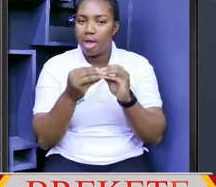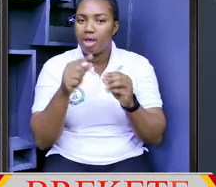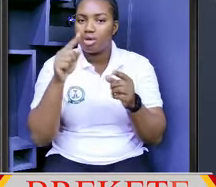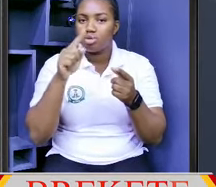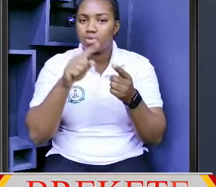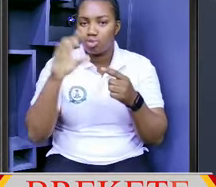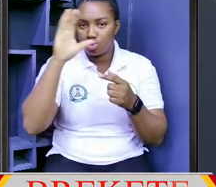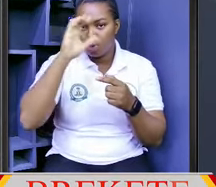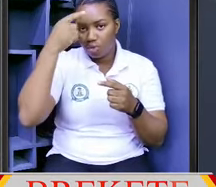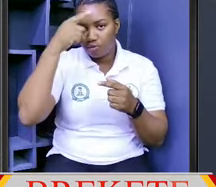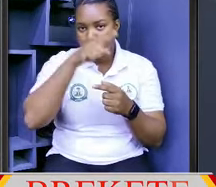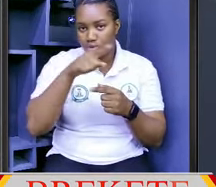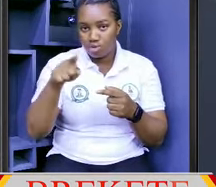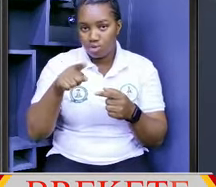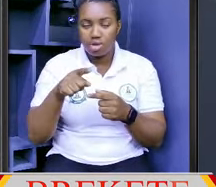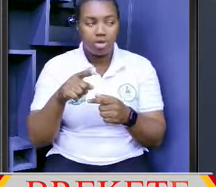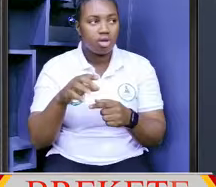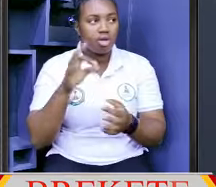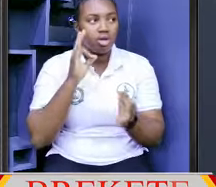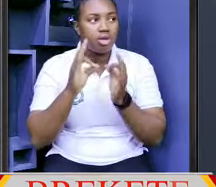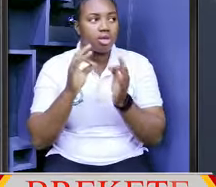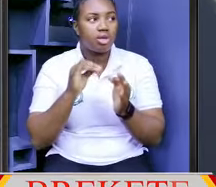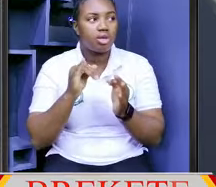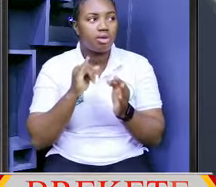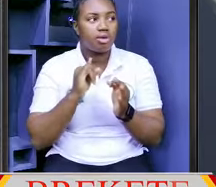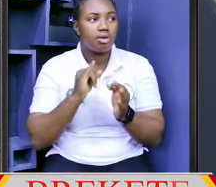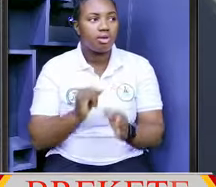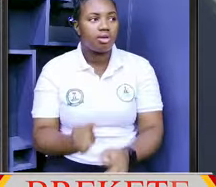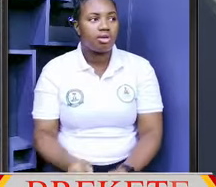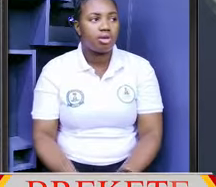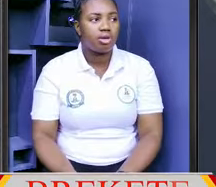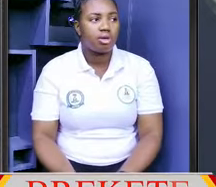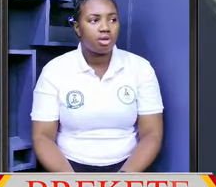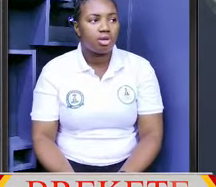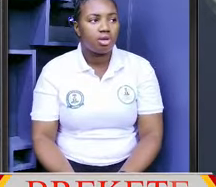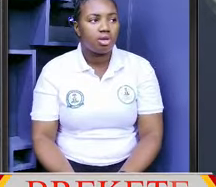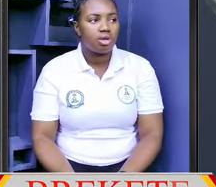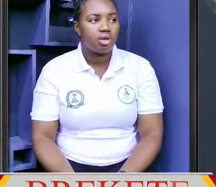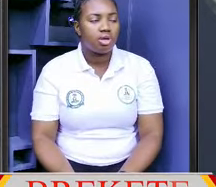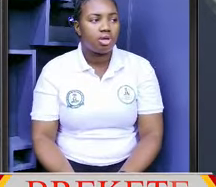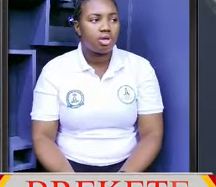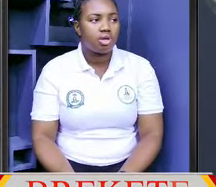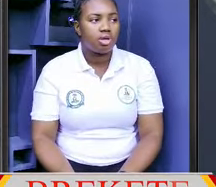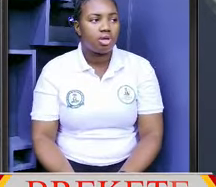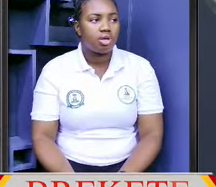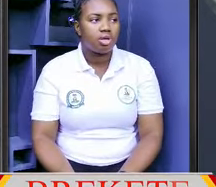Snap him quickly. If I reject this call where they enter, you snap him.